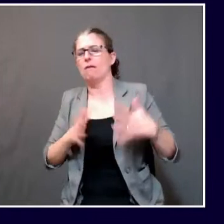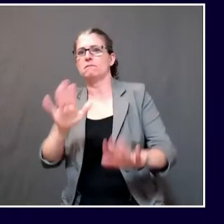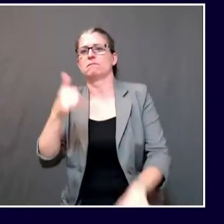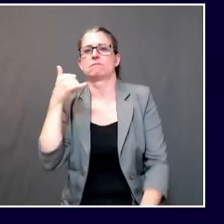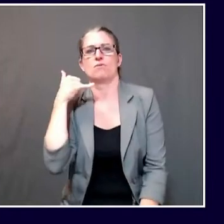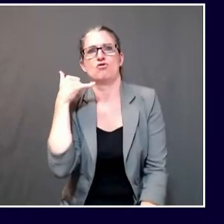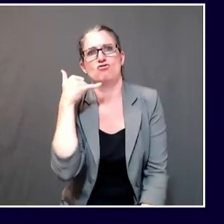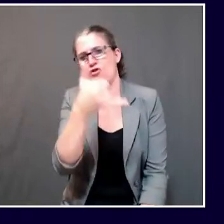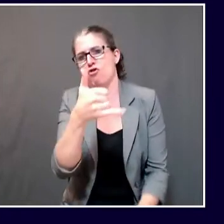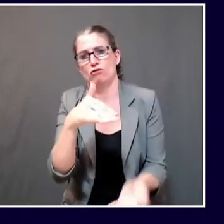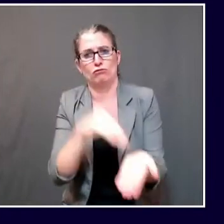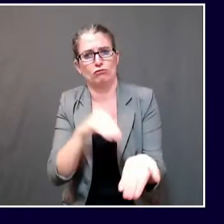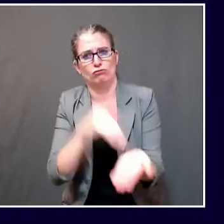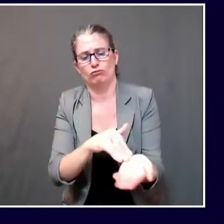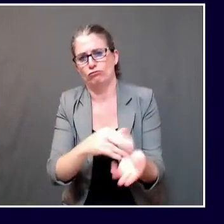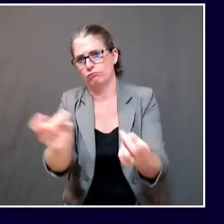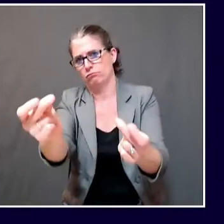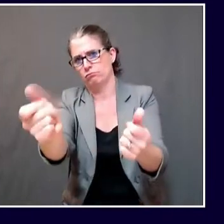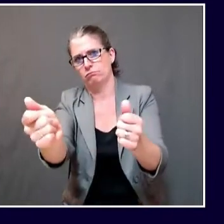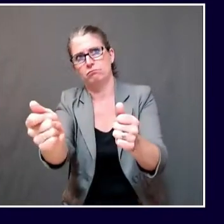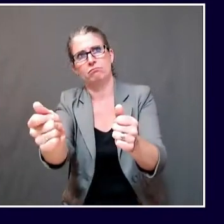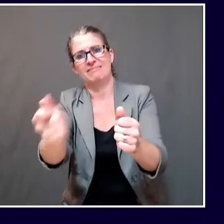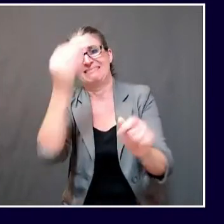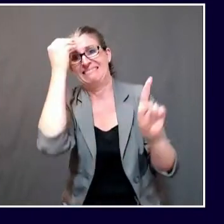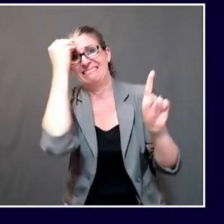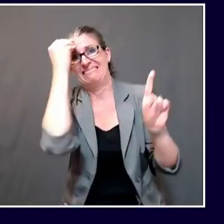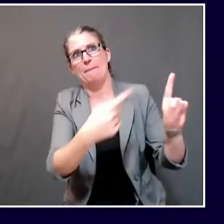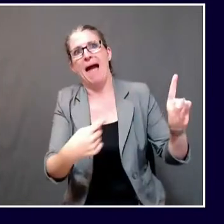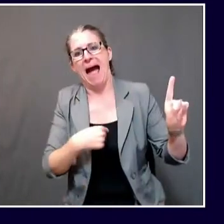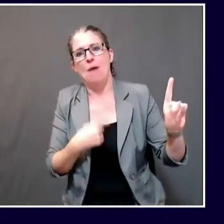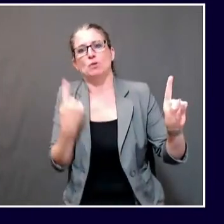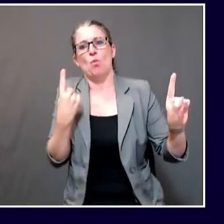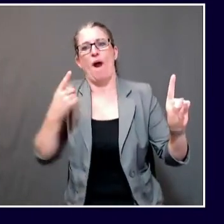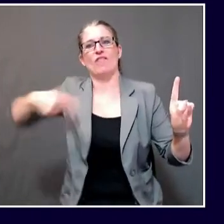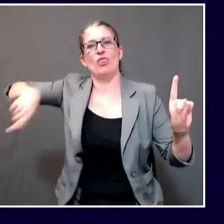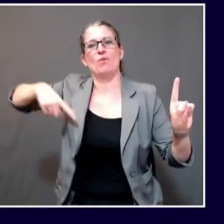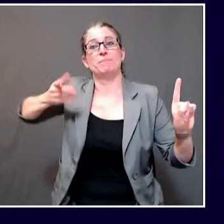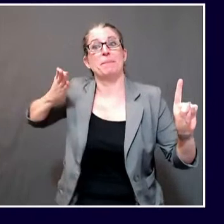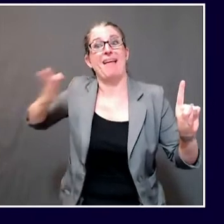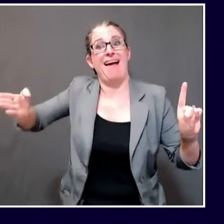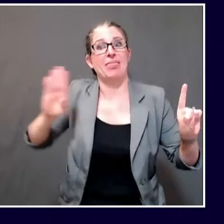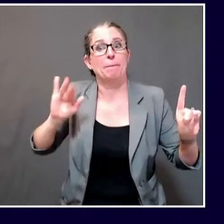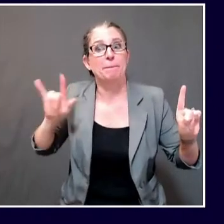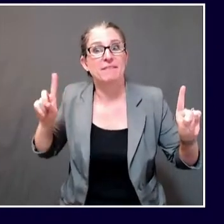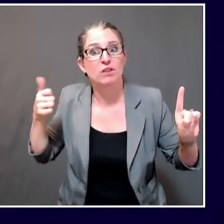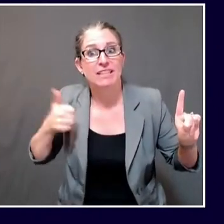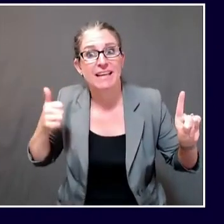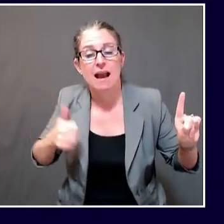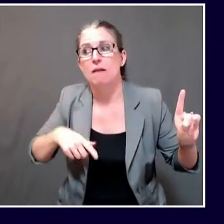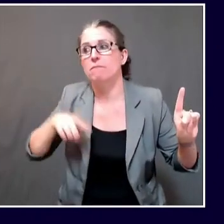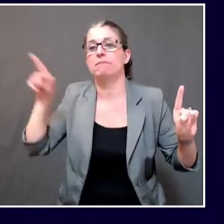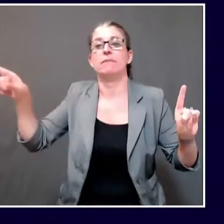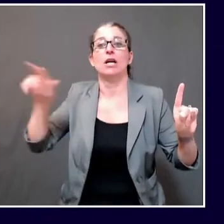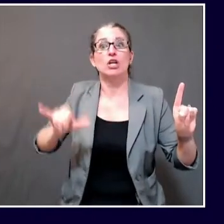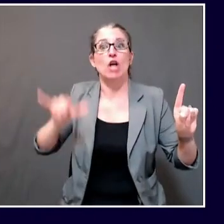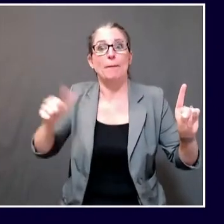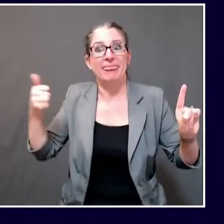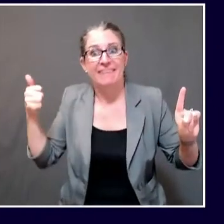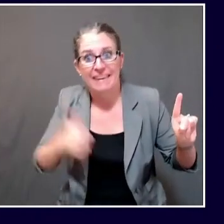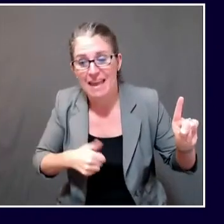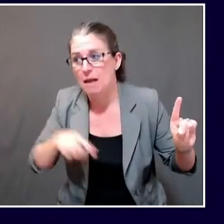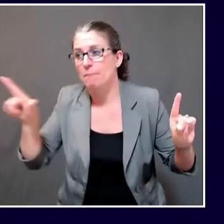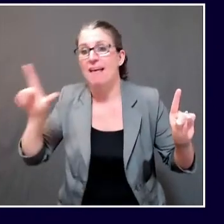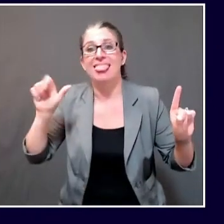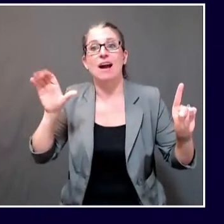provider and notify them immediately of your exposure to a known individual with